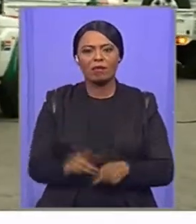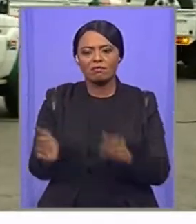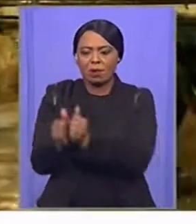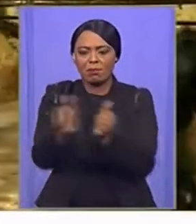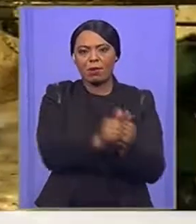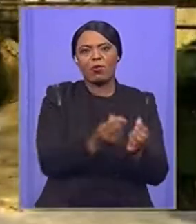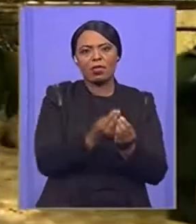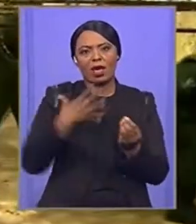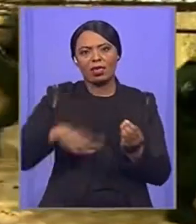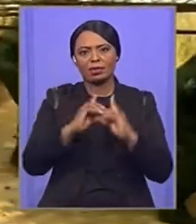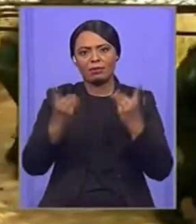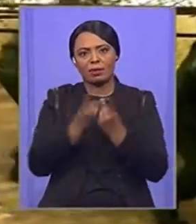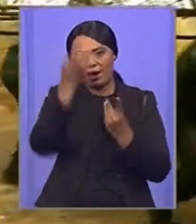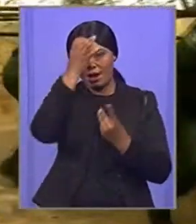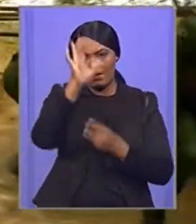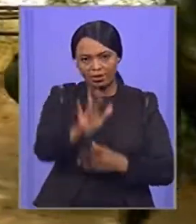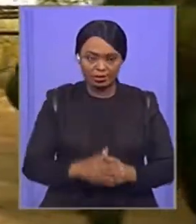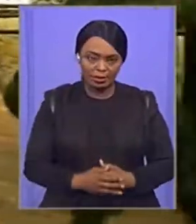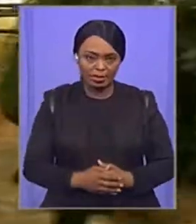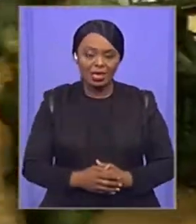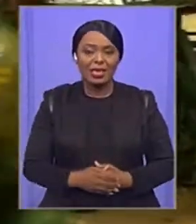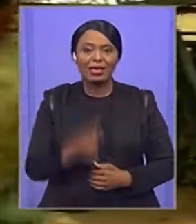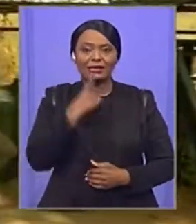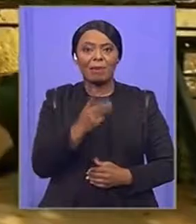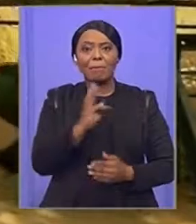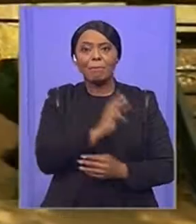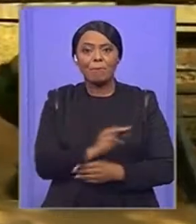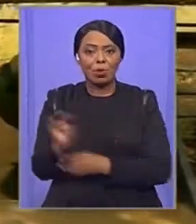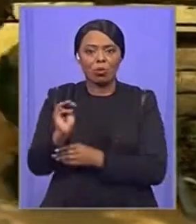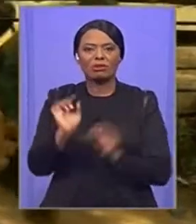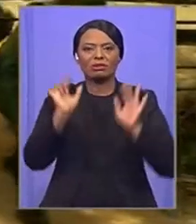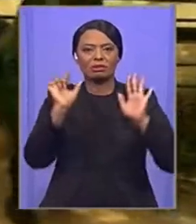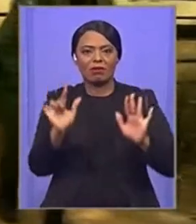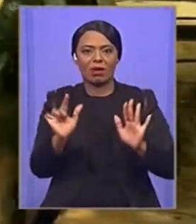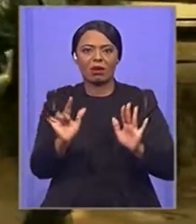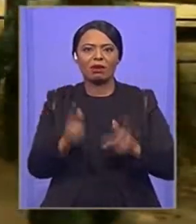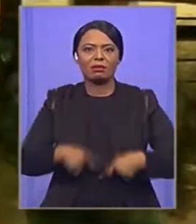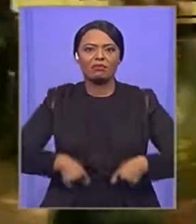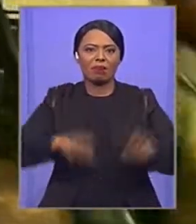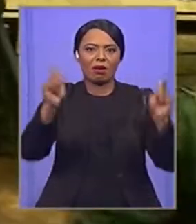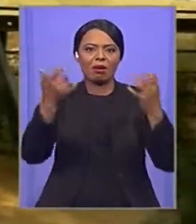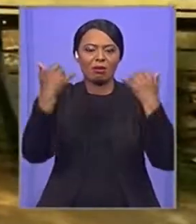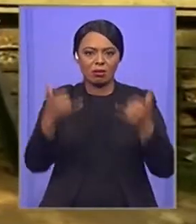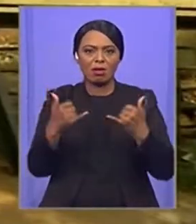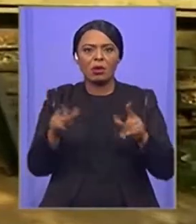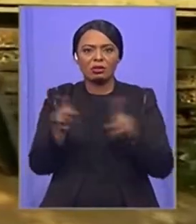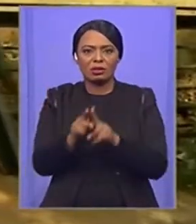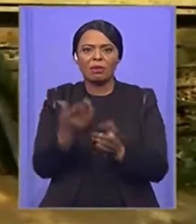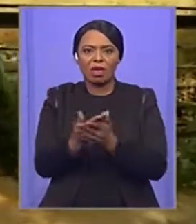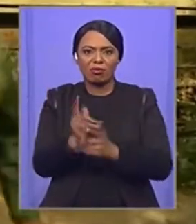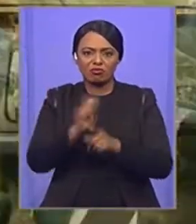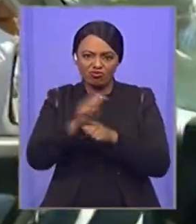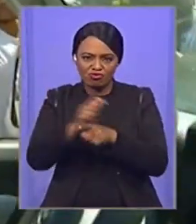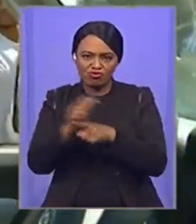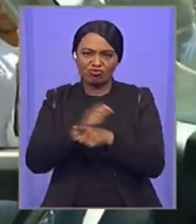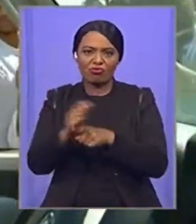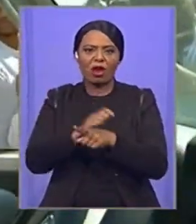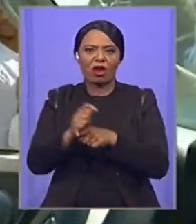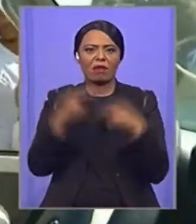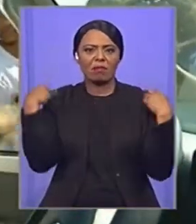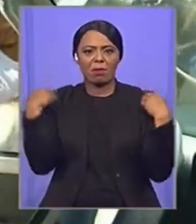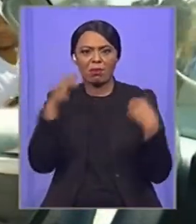mmušo. Go letetše gore lesolo le la go ja dimilione tše 70 tša diranta le hlahle gape bahlankedi ba tša tšhireletšo Mellwaneng ba